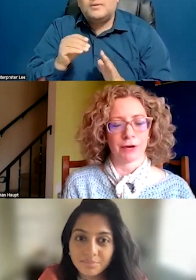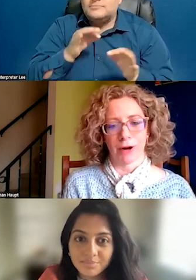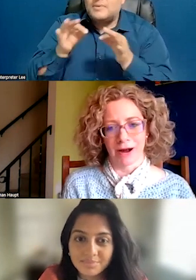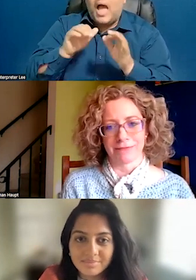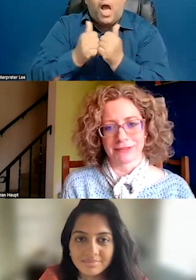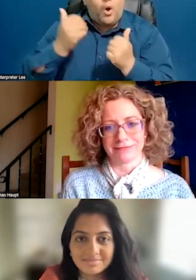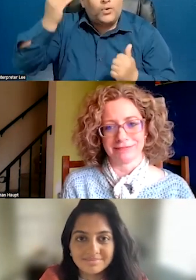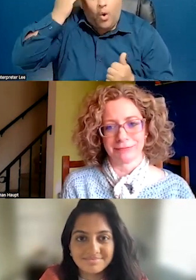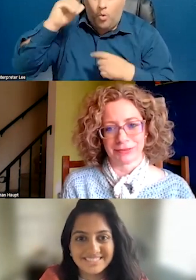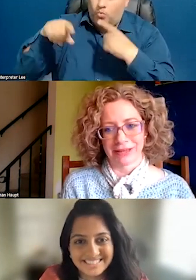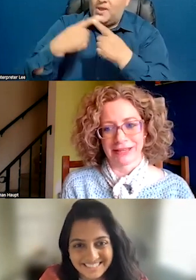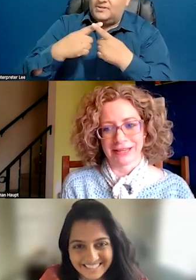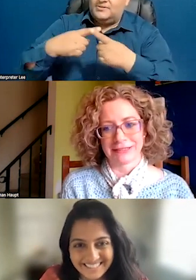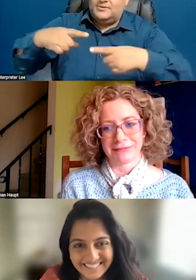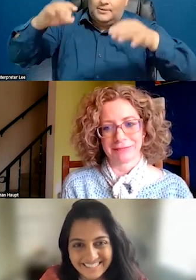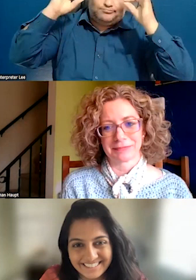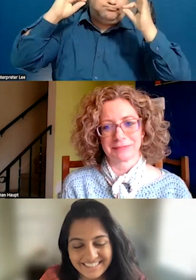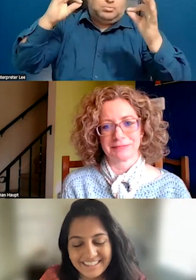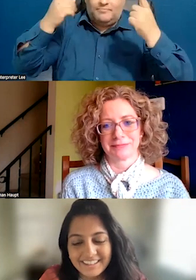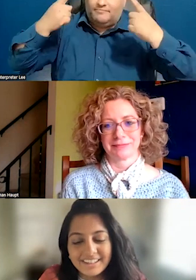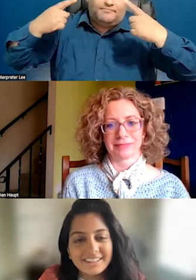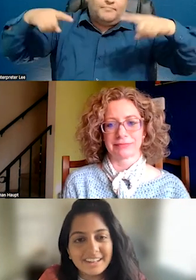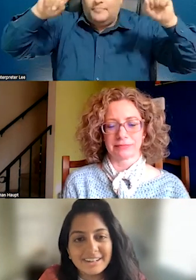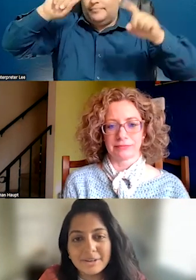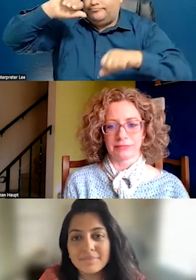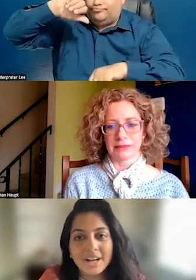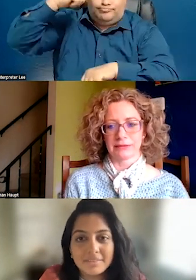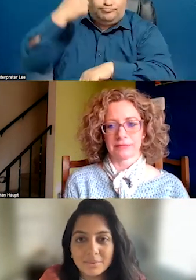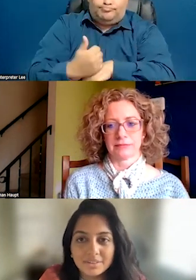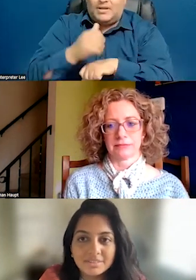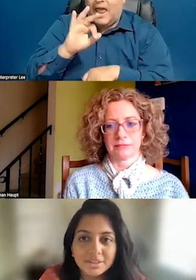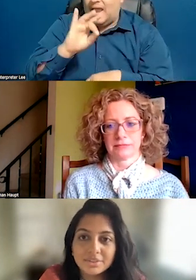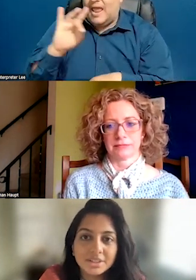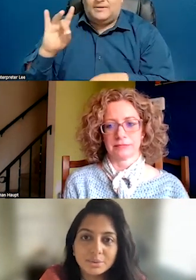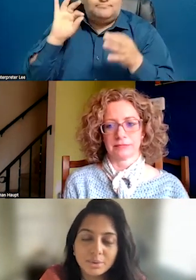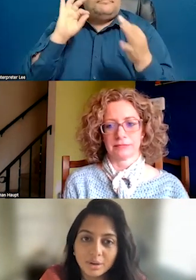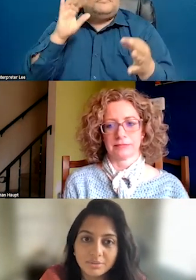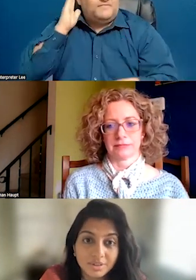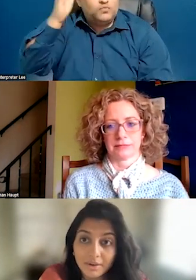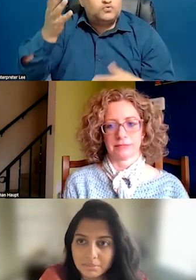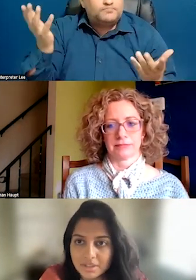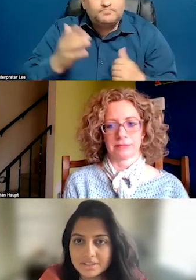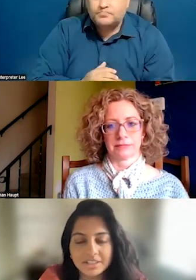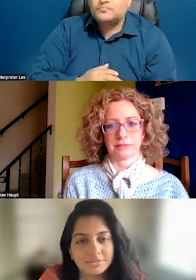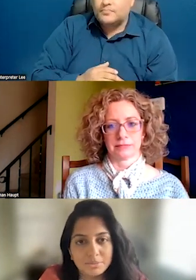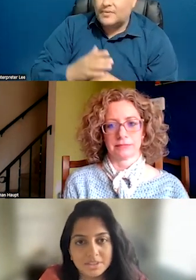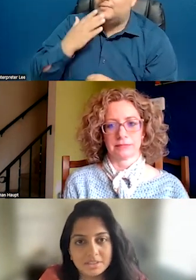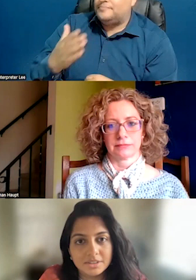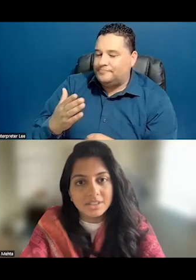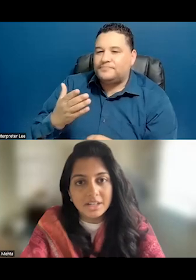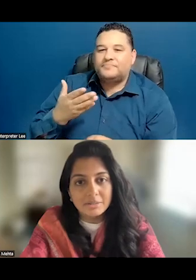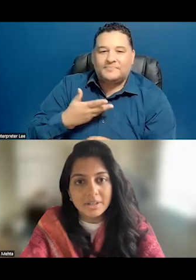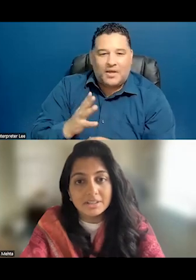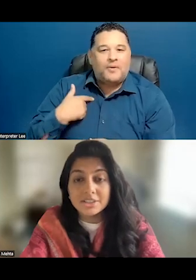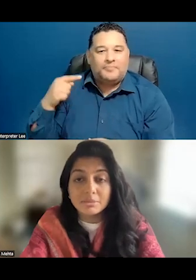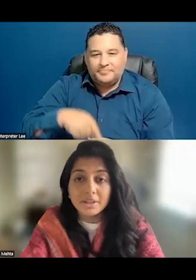have arrived with 988. Yeah, hi everyone. Thank you all for allowing me to take a few minutes of